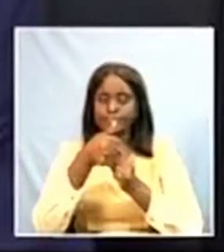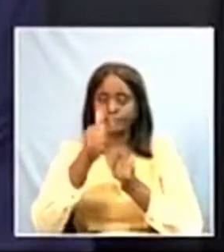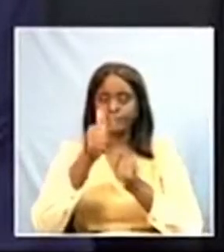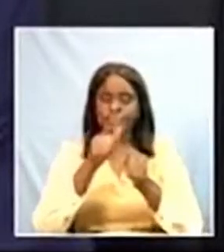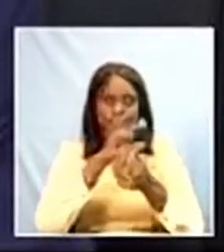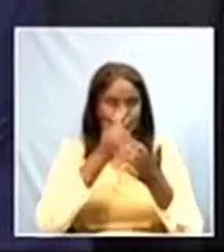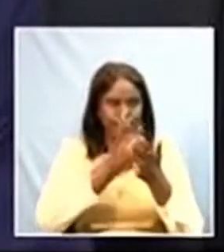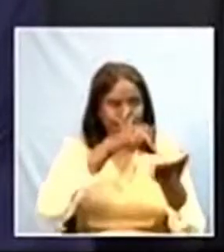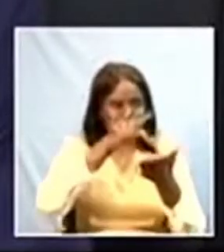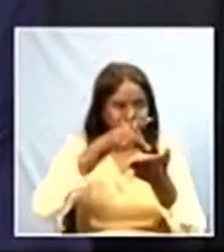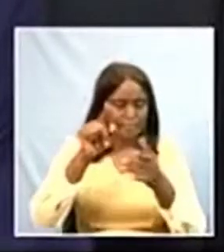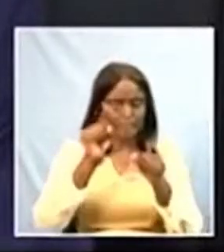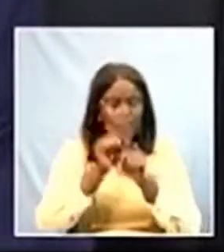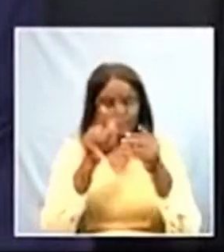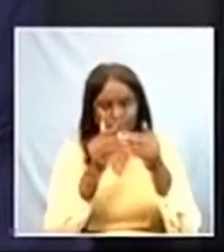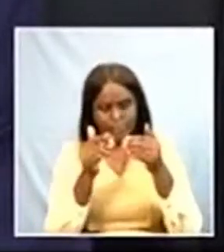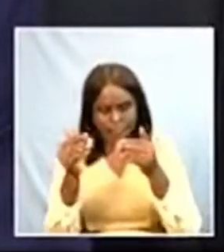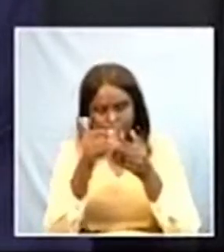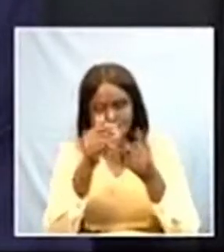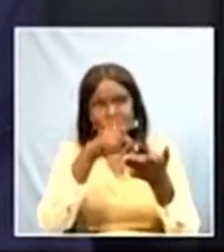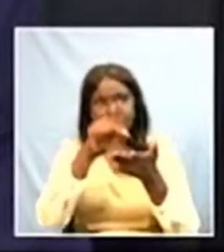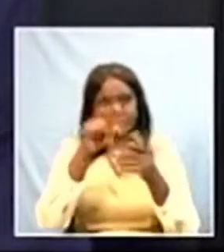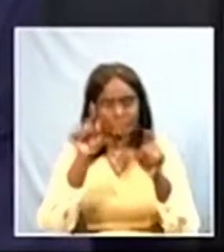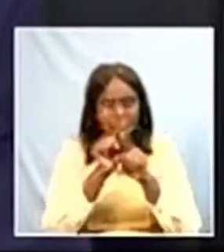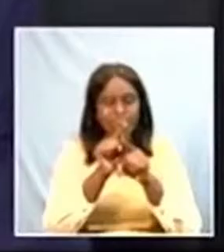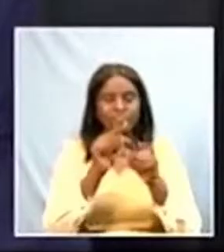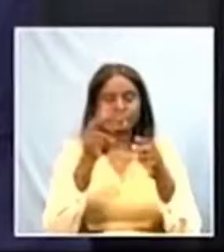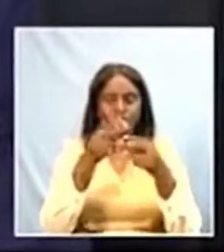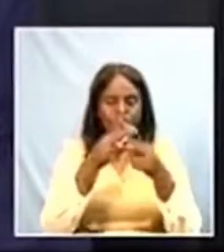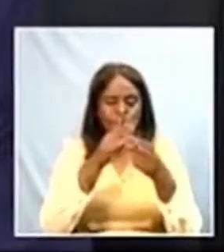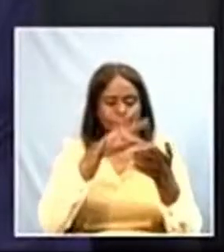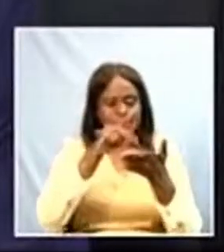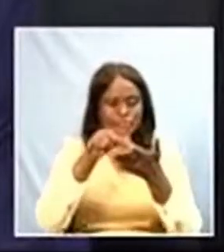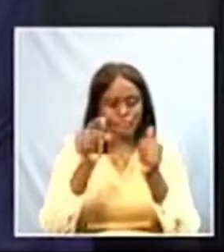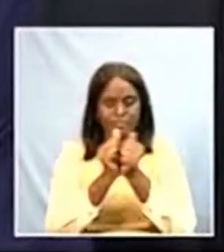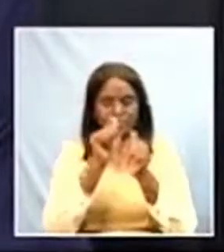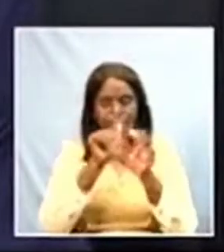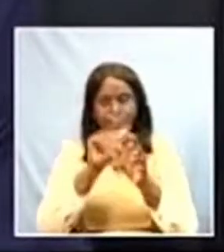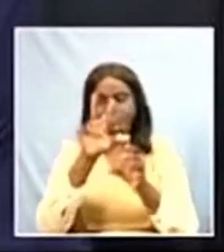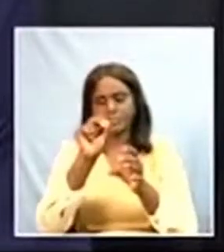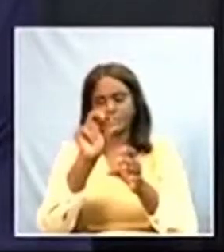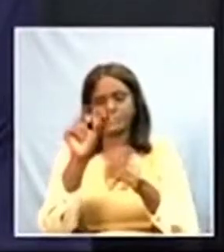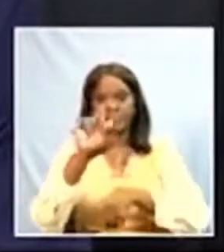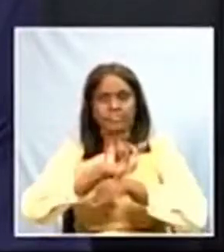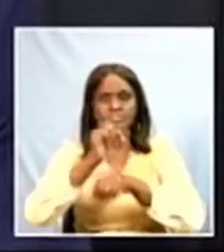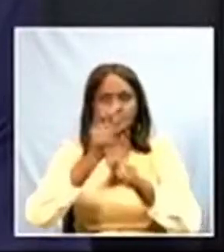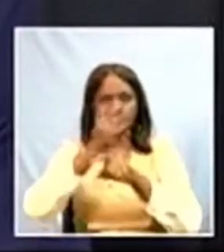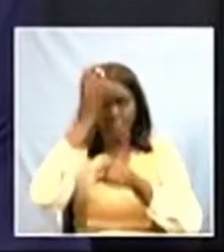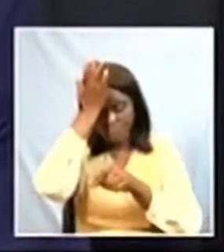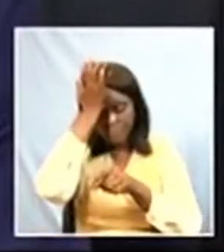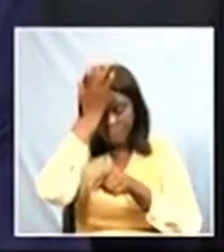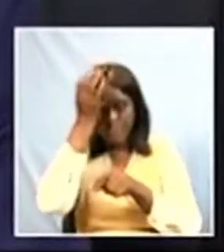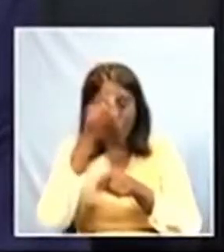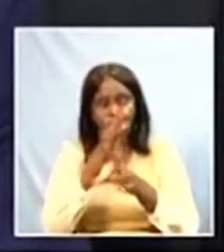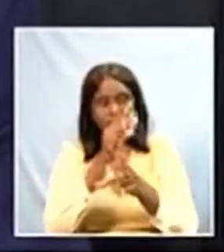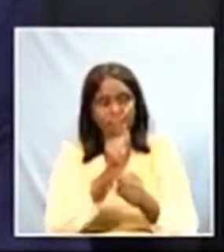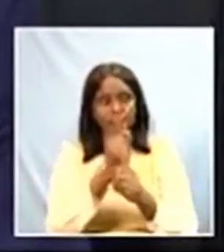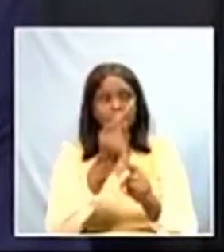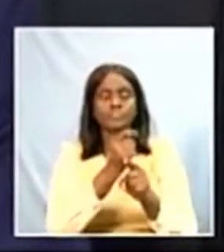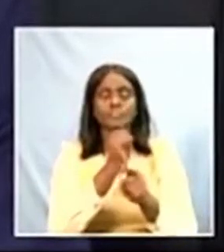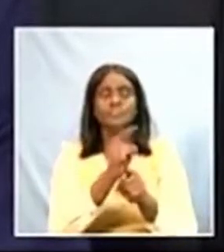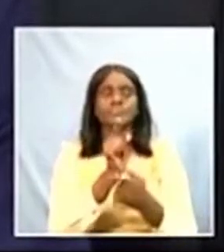were paid as advance payment and interim payment within 30 days from the date of receipt of this